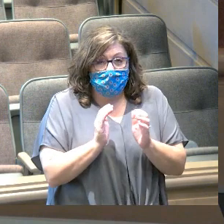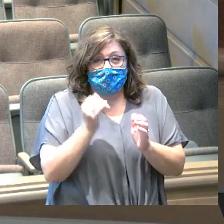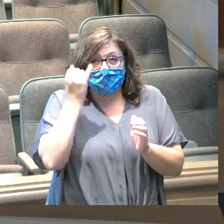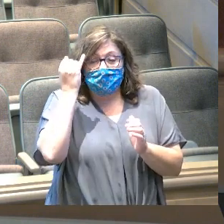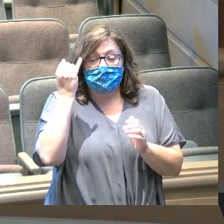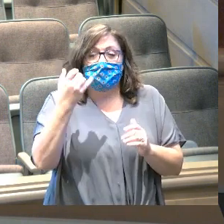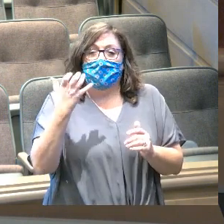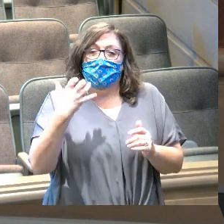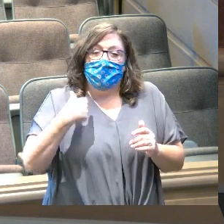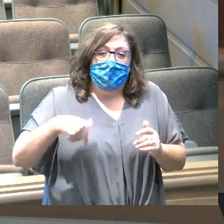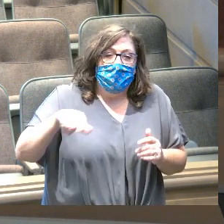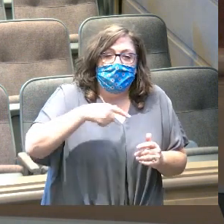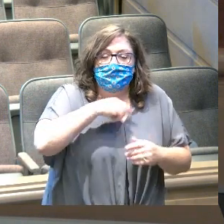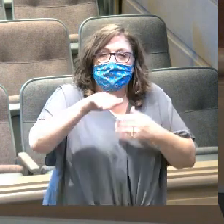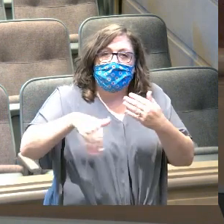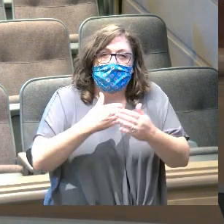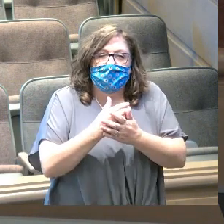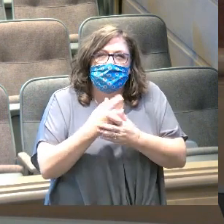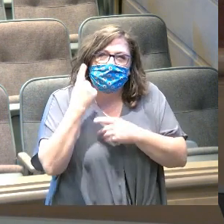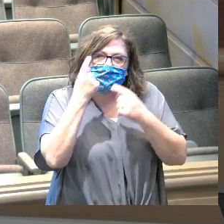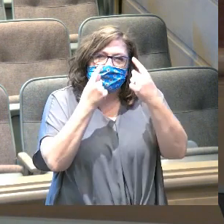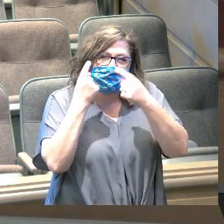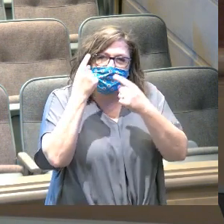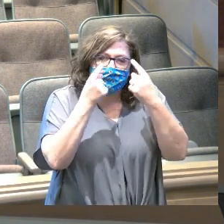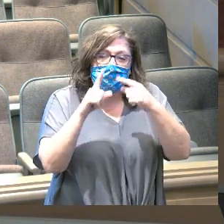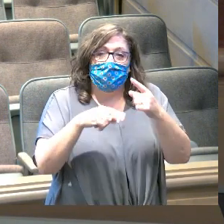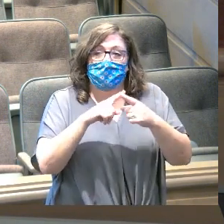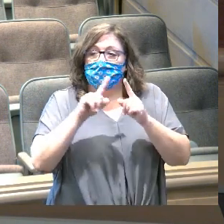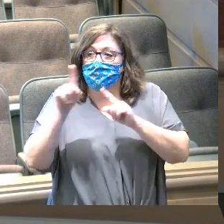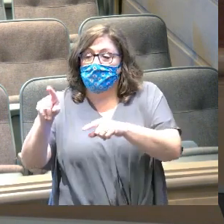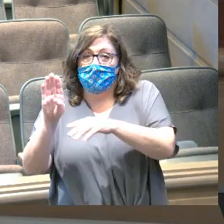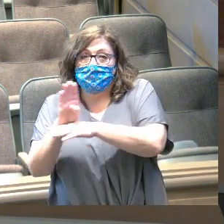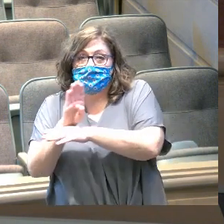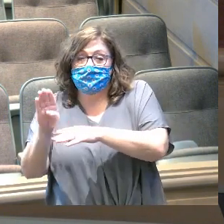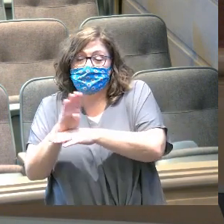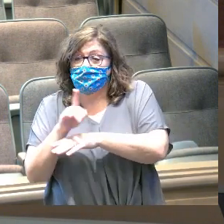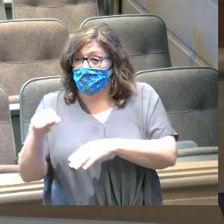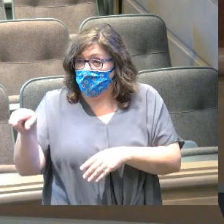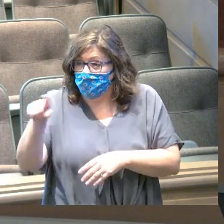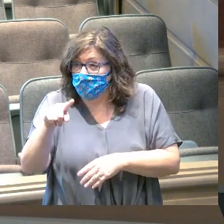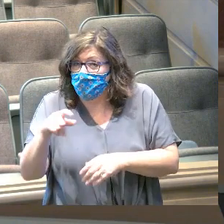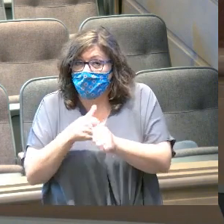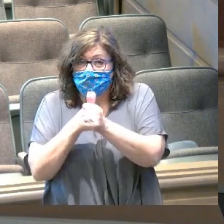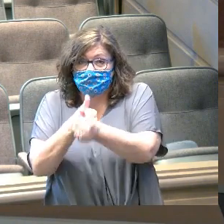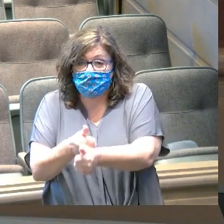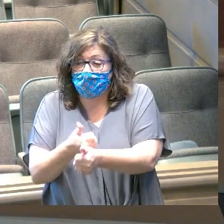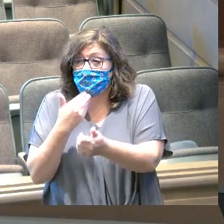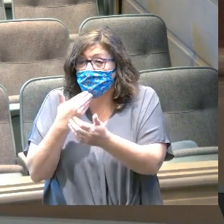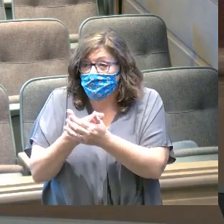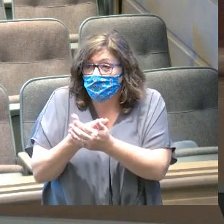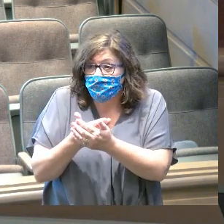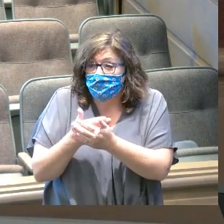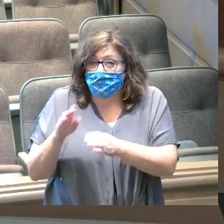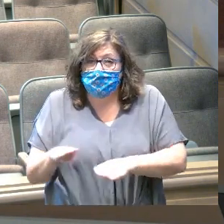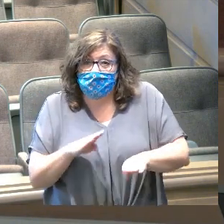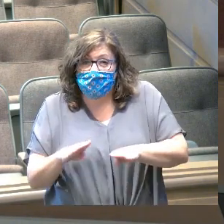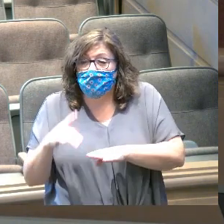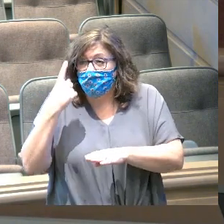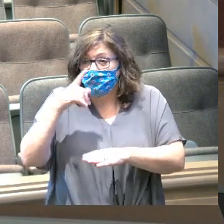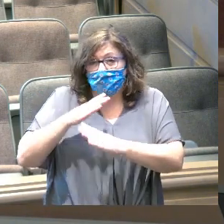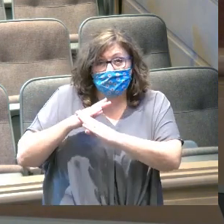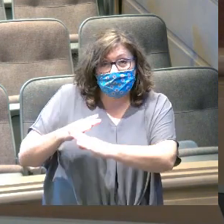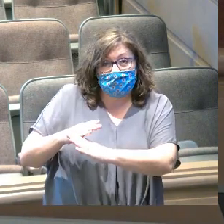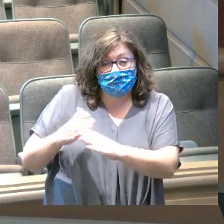all to be thinking about these things. When you're going to a business, are they engaged in good practices or not? I